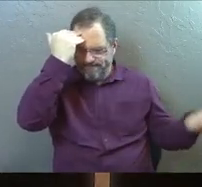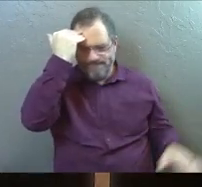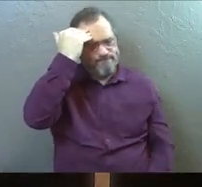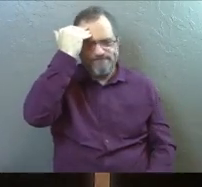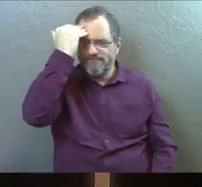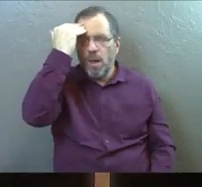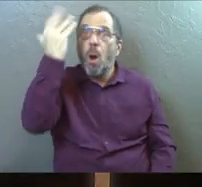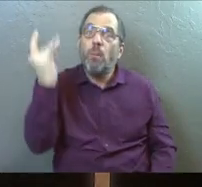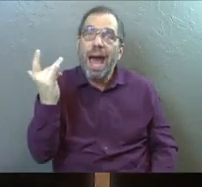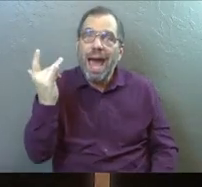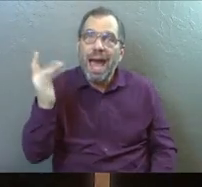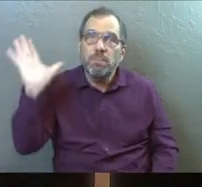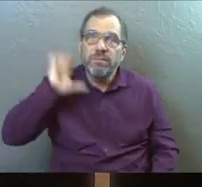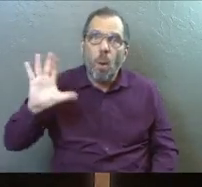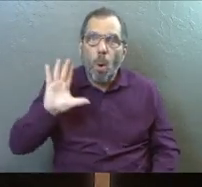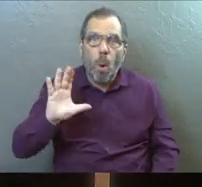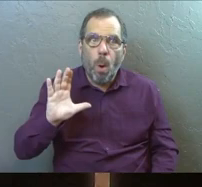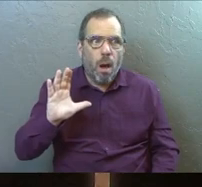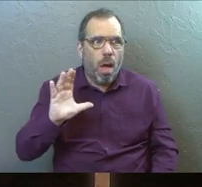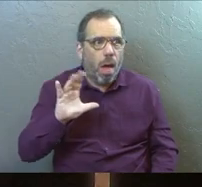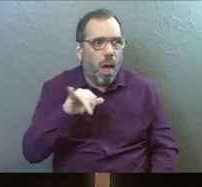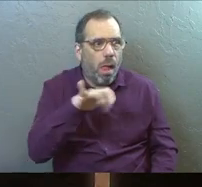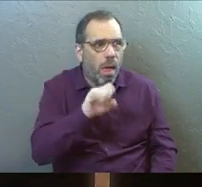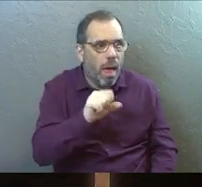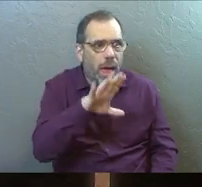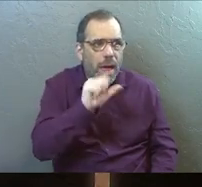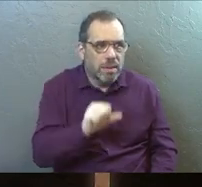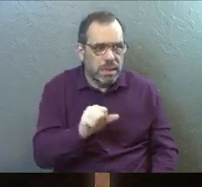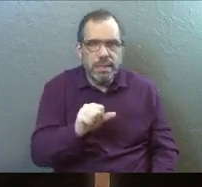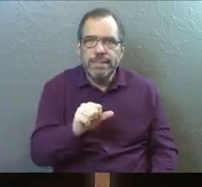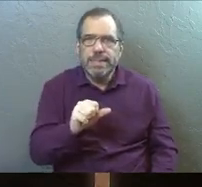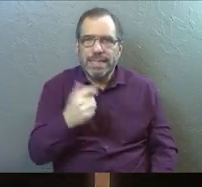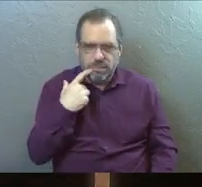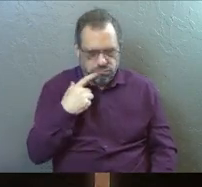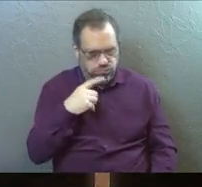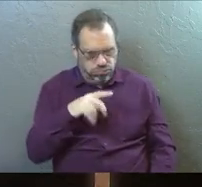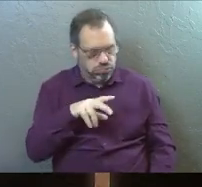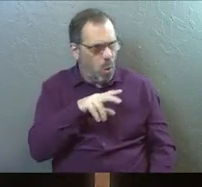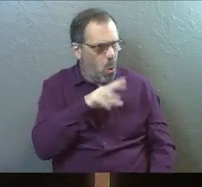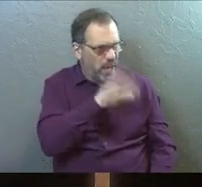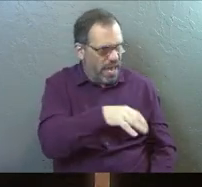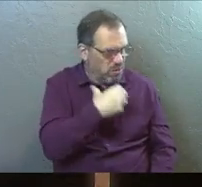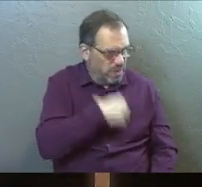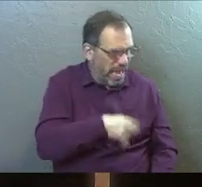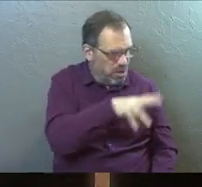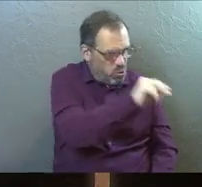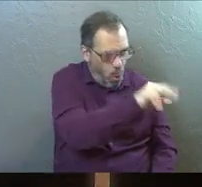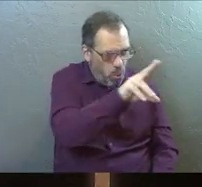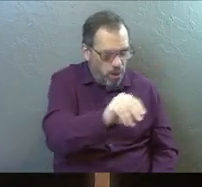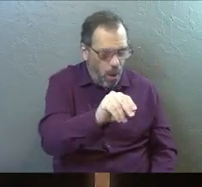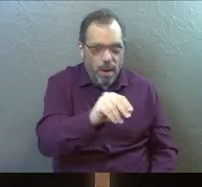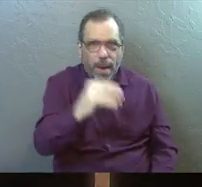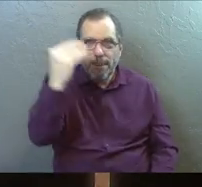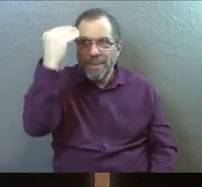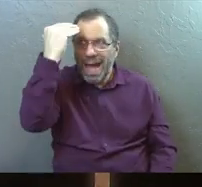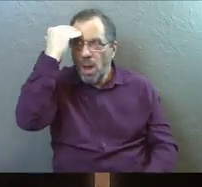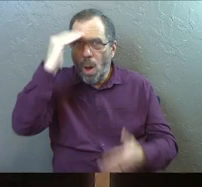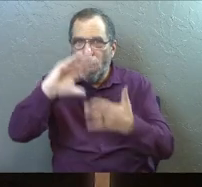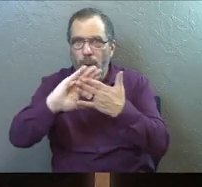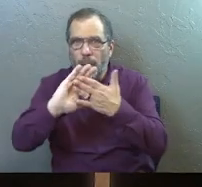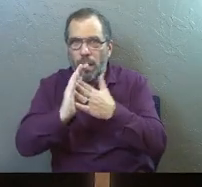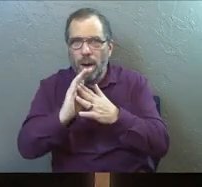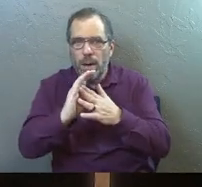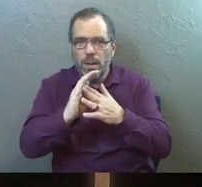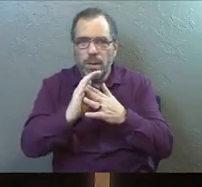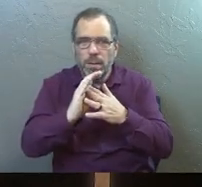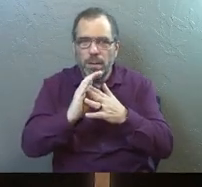no to before. Because as I walk in saying no to those desires, guess what? My no gets stronger and